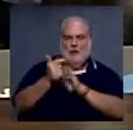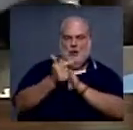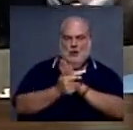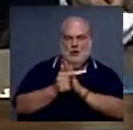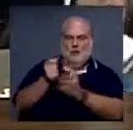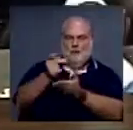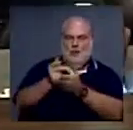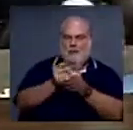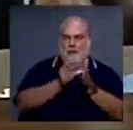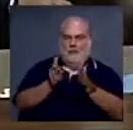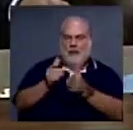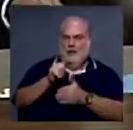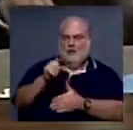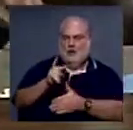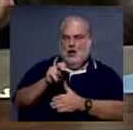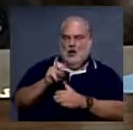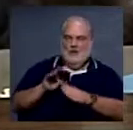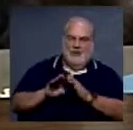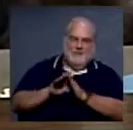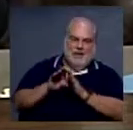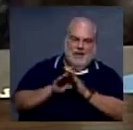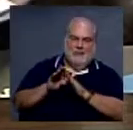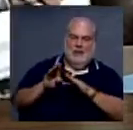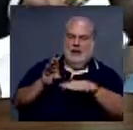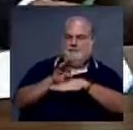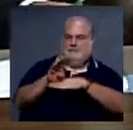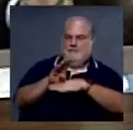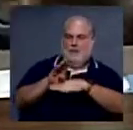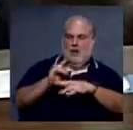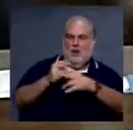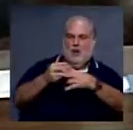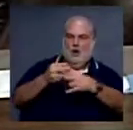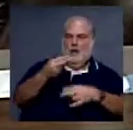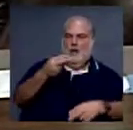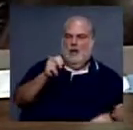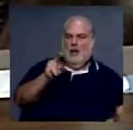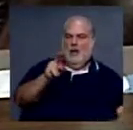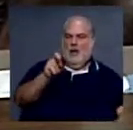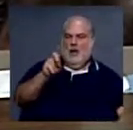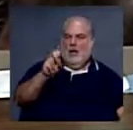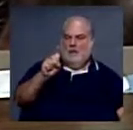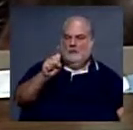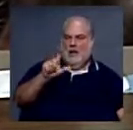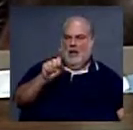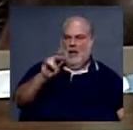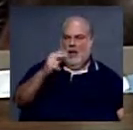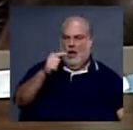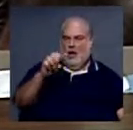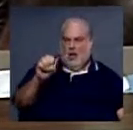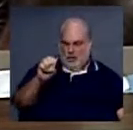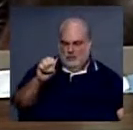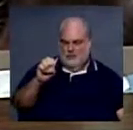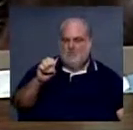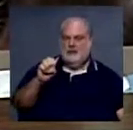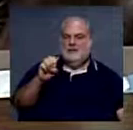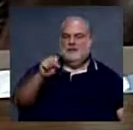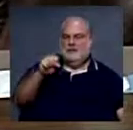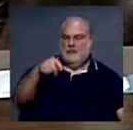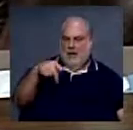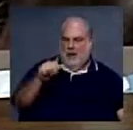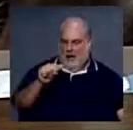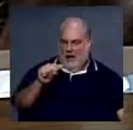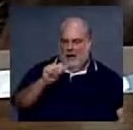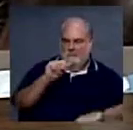to approve a planned zoning development and establish a planned commercial district titled Hounds Lounge, Pet Resort and Spa, revised short form PCD, located